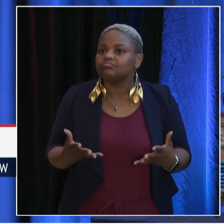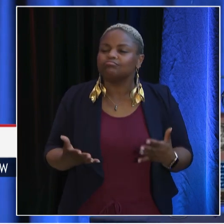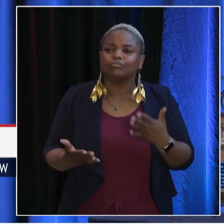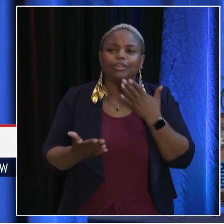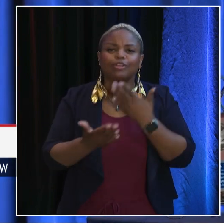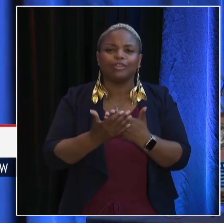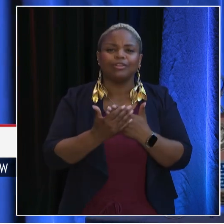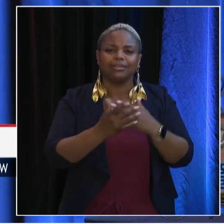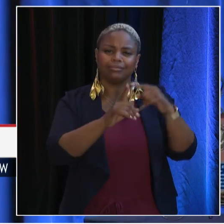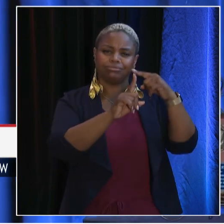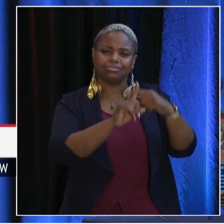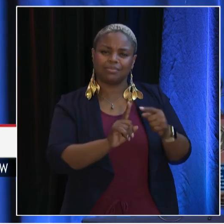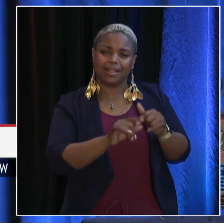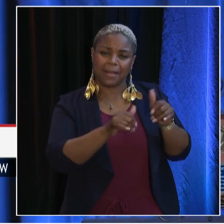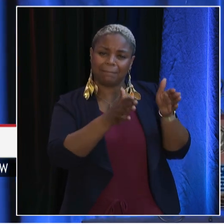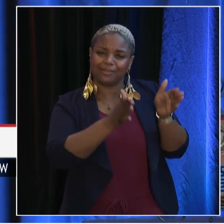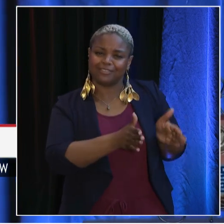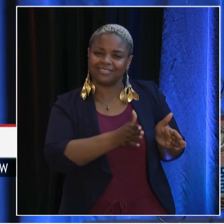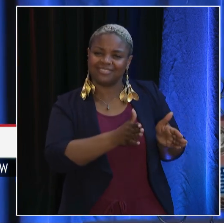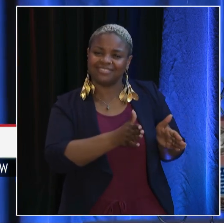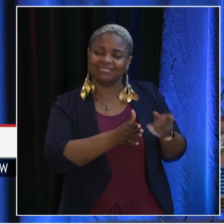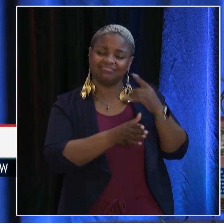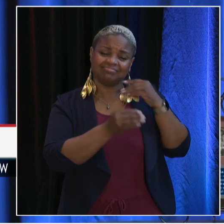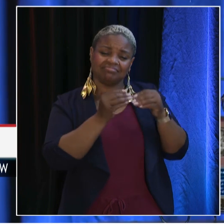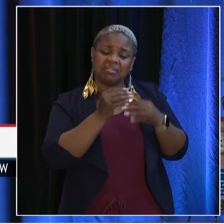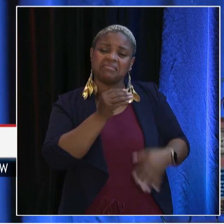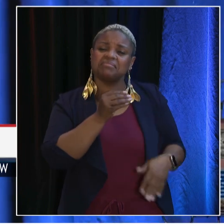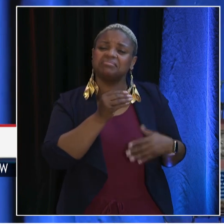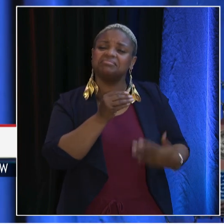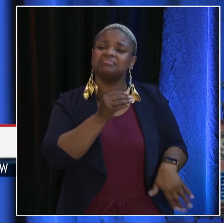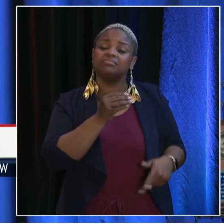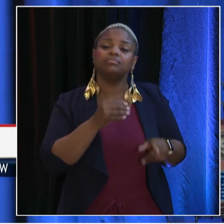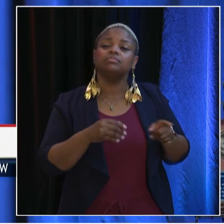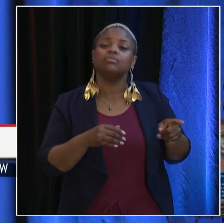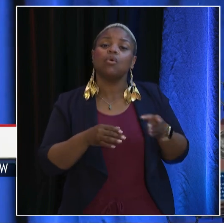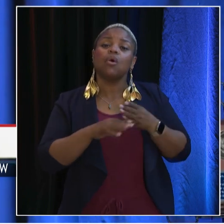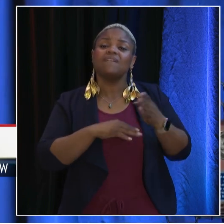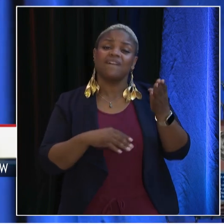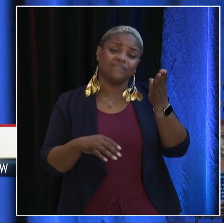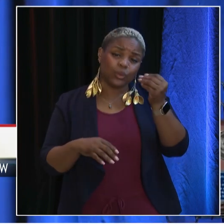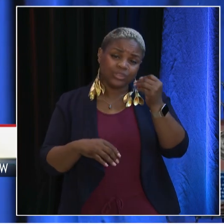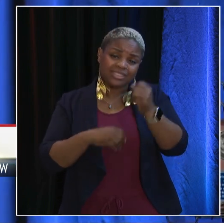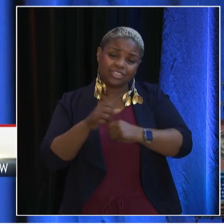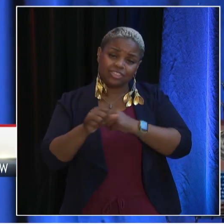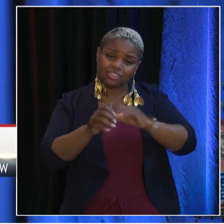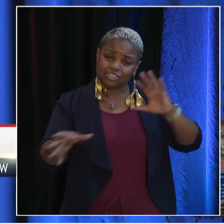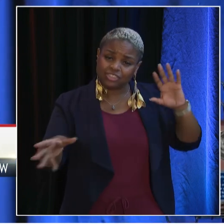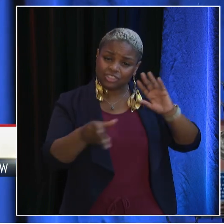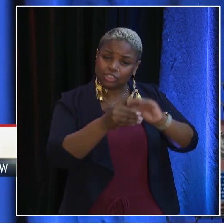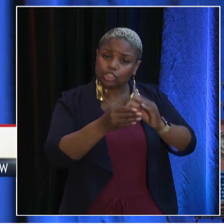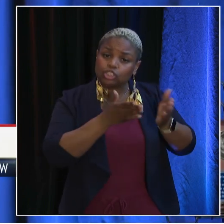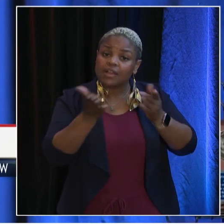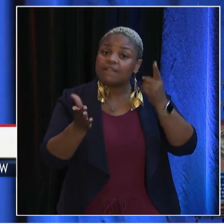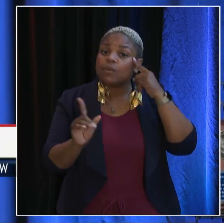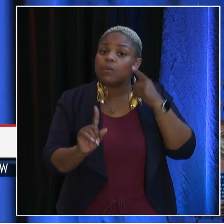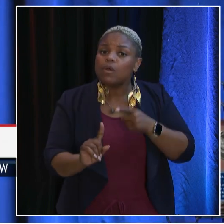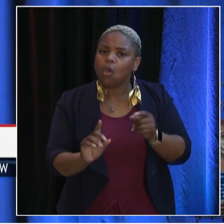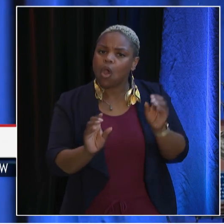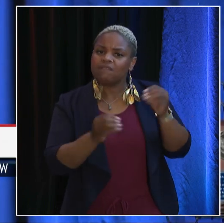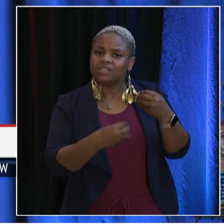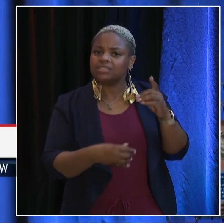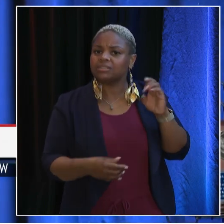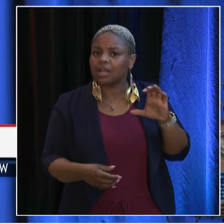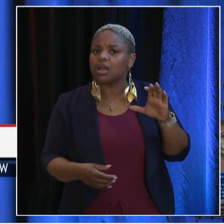could highlight her 14-plus years of service to the Office of the D.C. Secretary. I